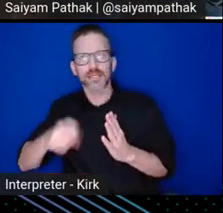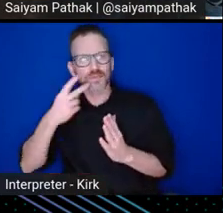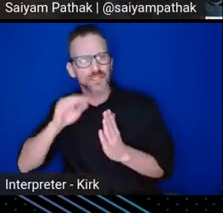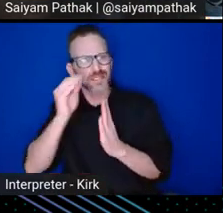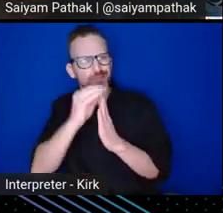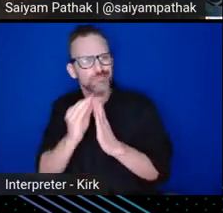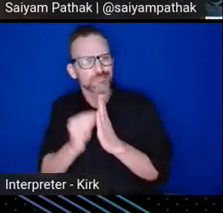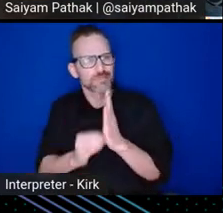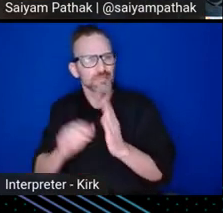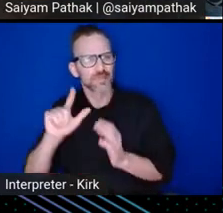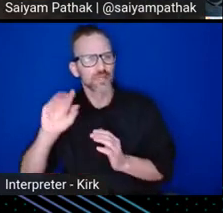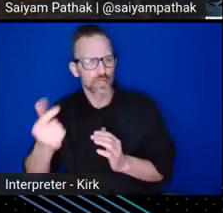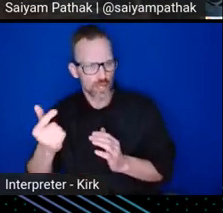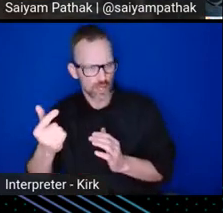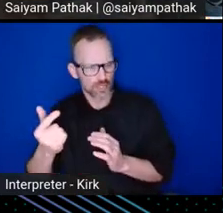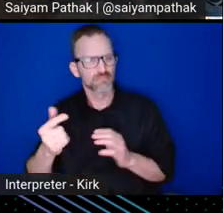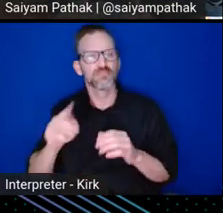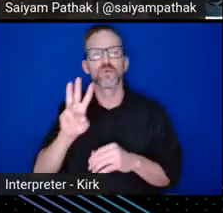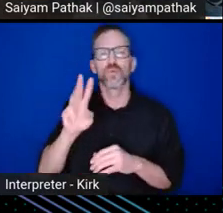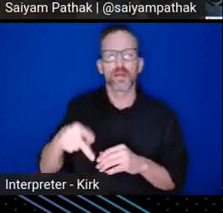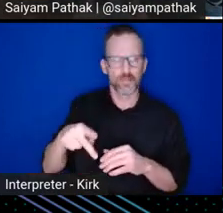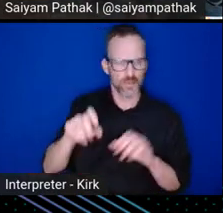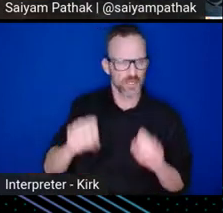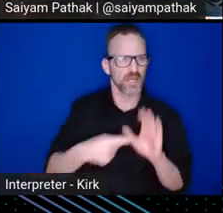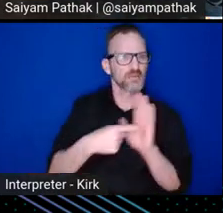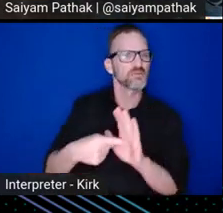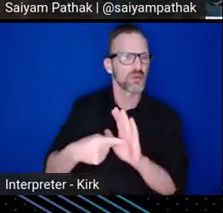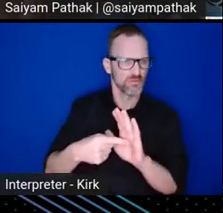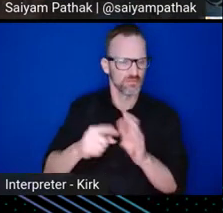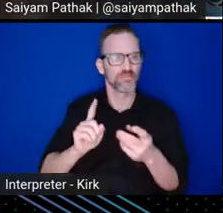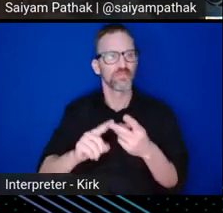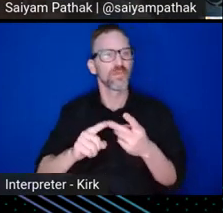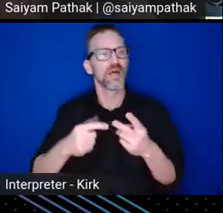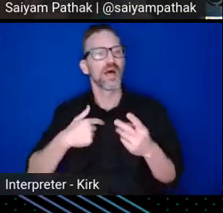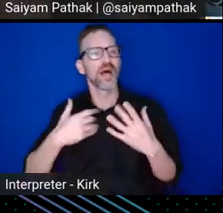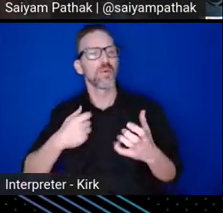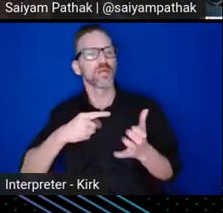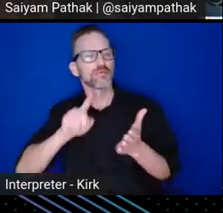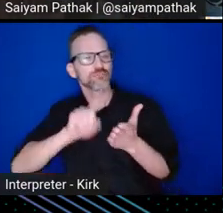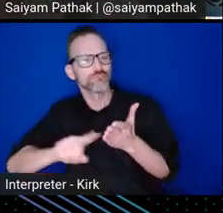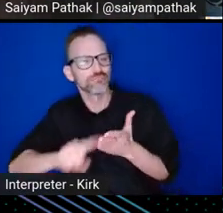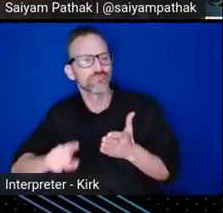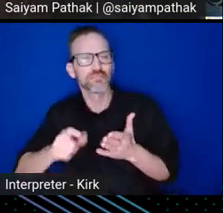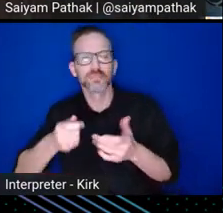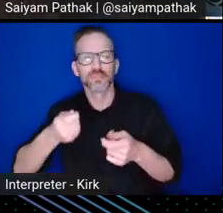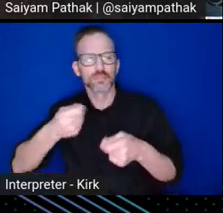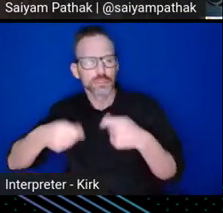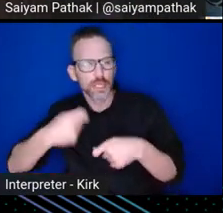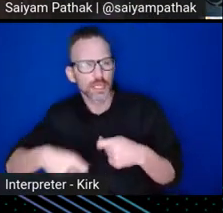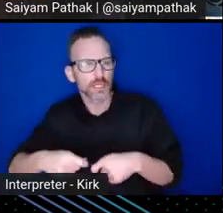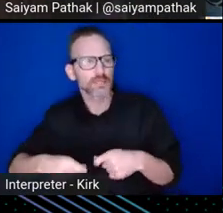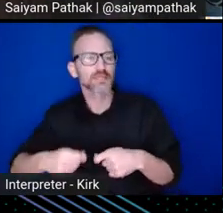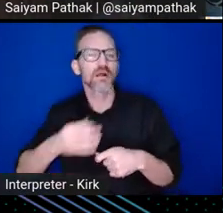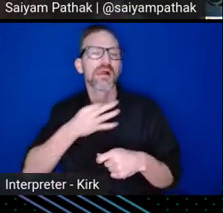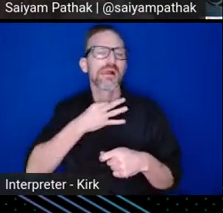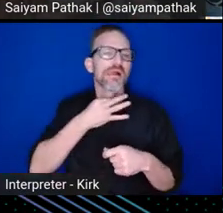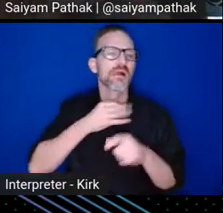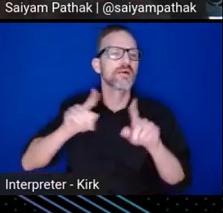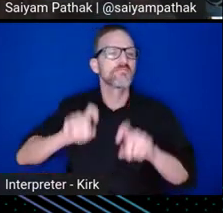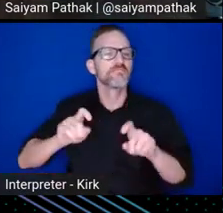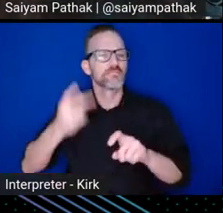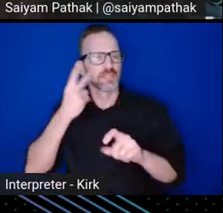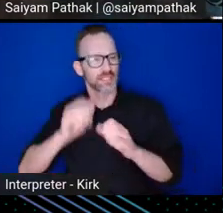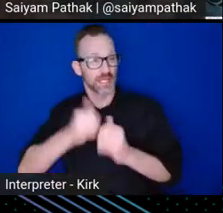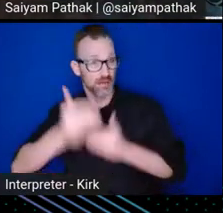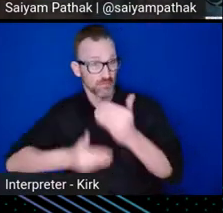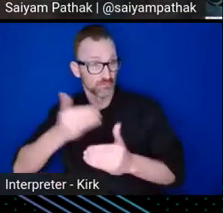see that in Waypoint. I'll show you how. I want to exec and see, change some of the stuff and see how it behaves. I might want to